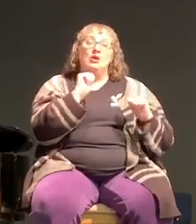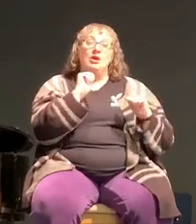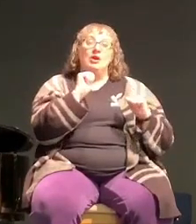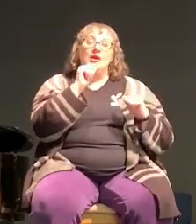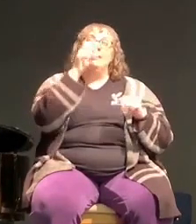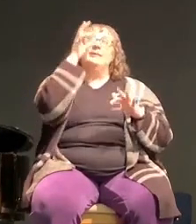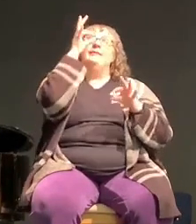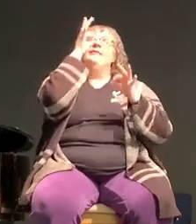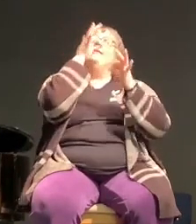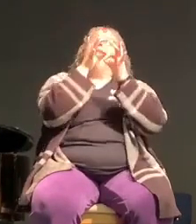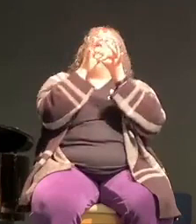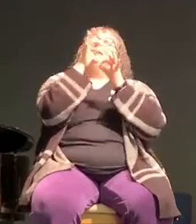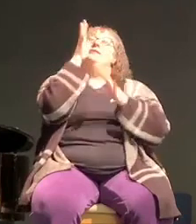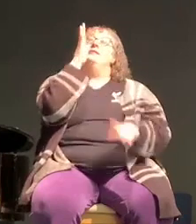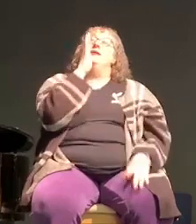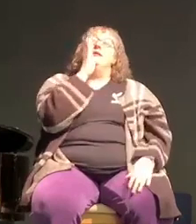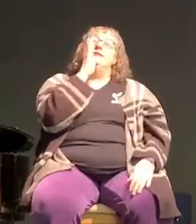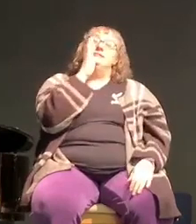faith in God.